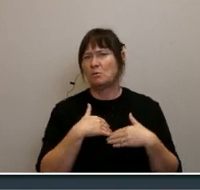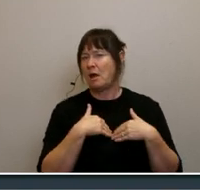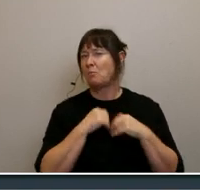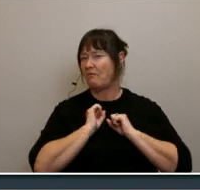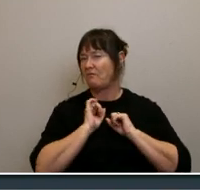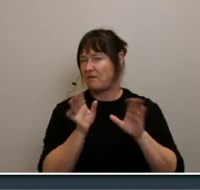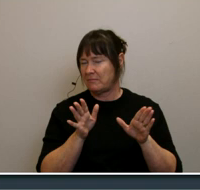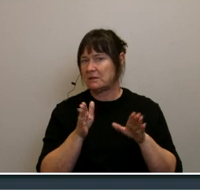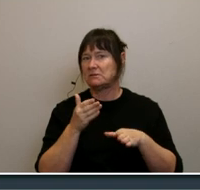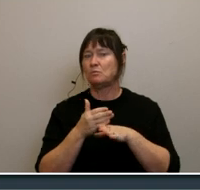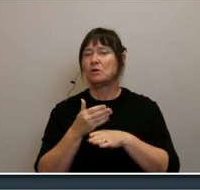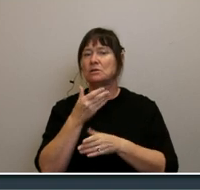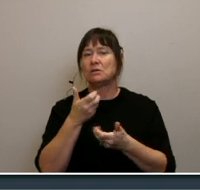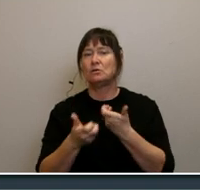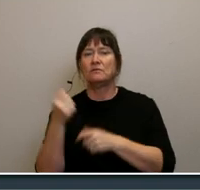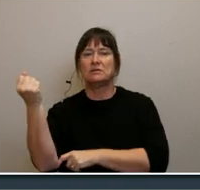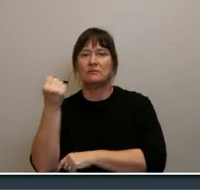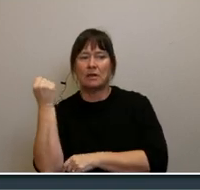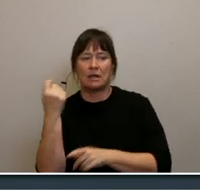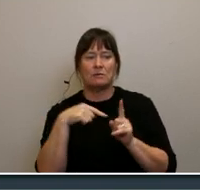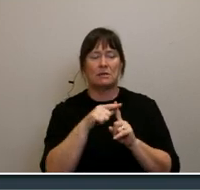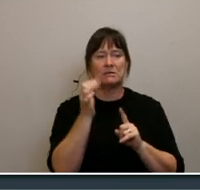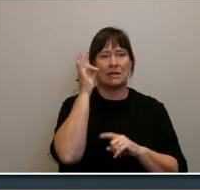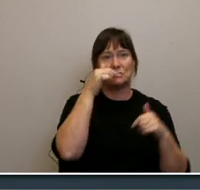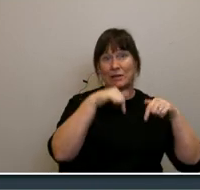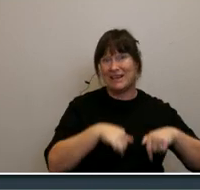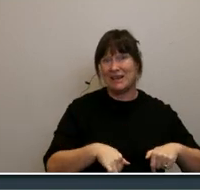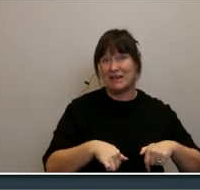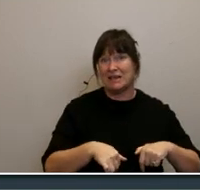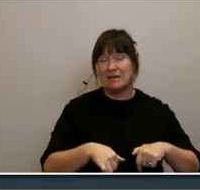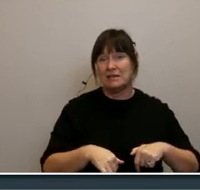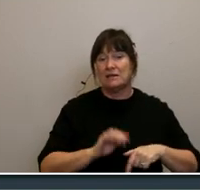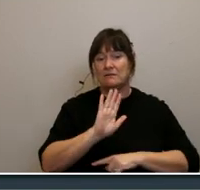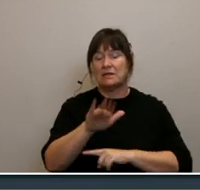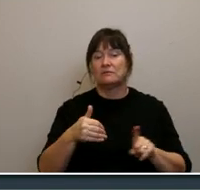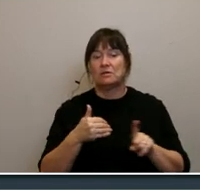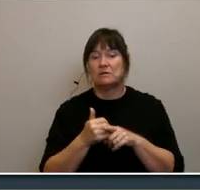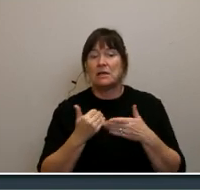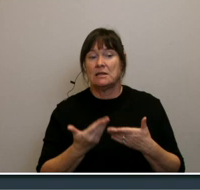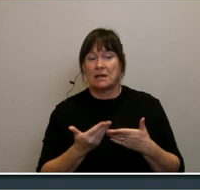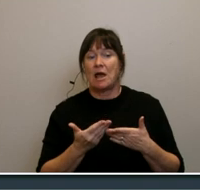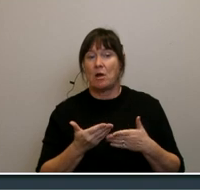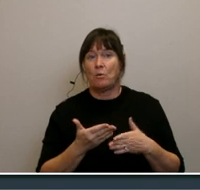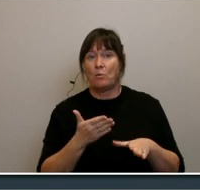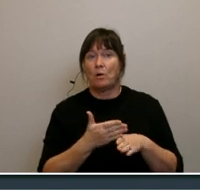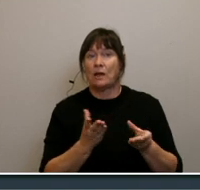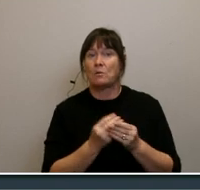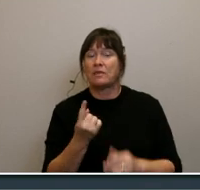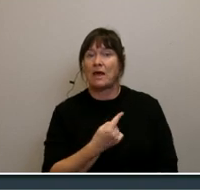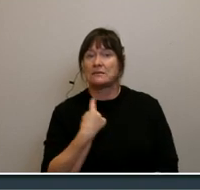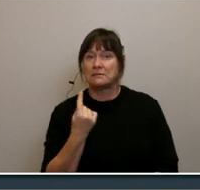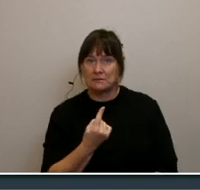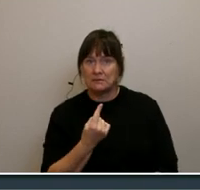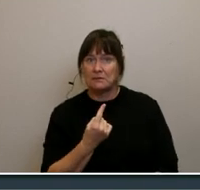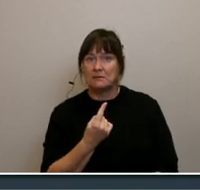jointly with the council here for much of the last few years, and she's now with us courtesy of quite a